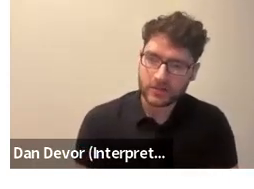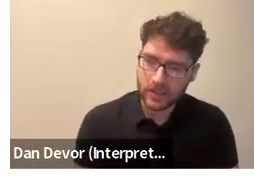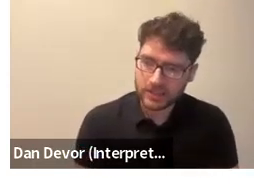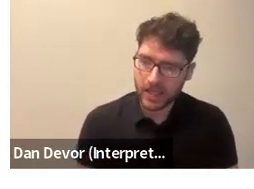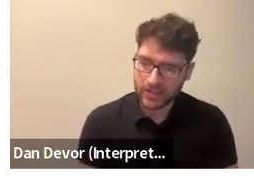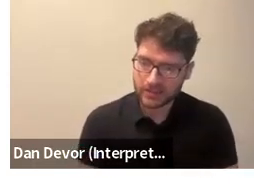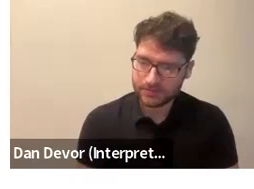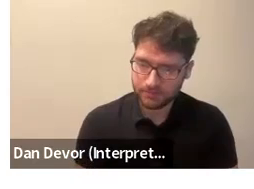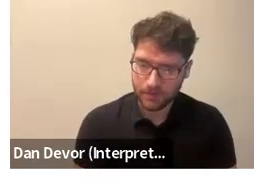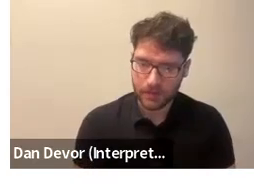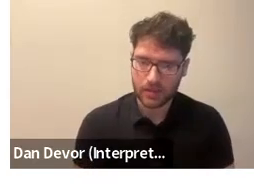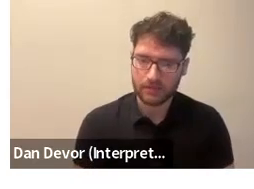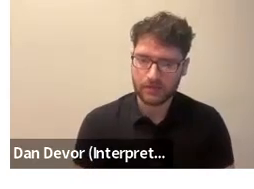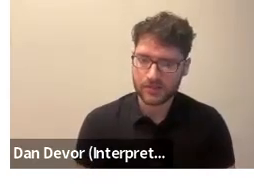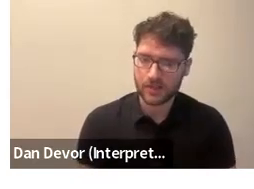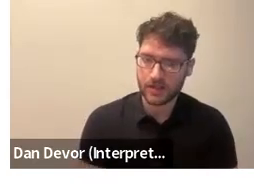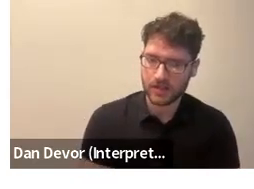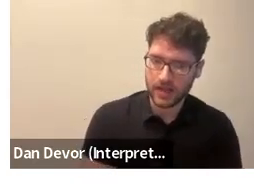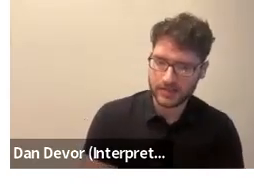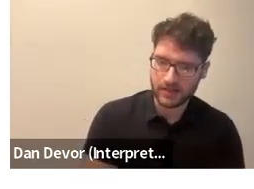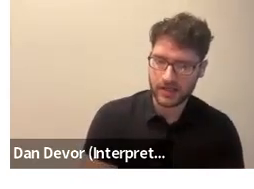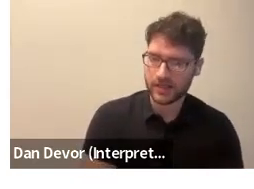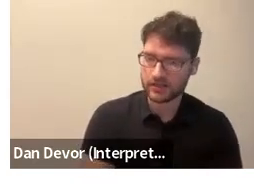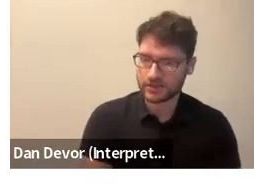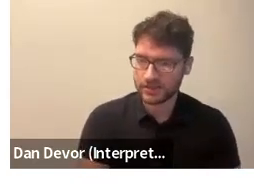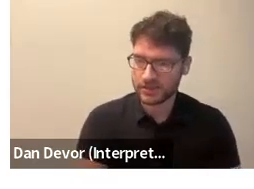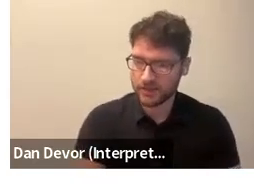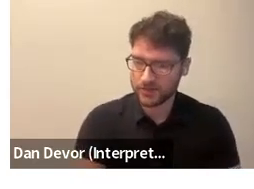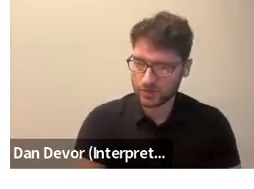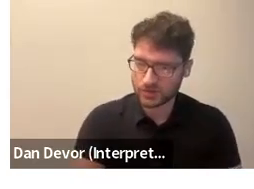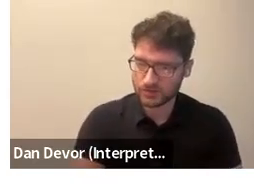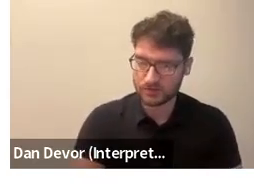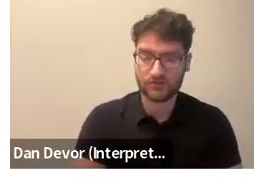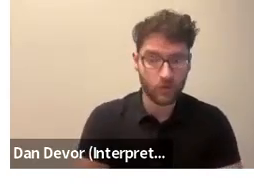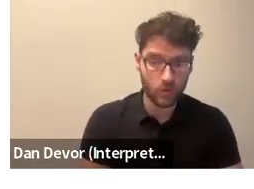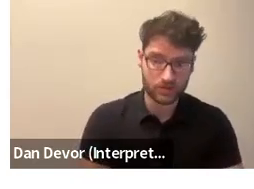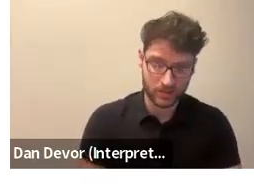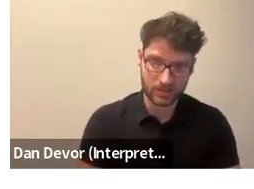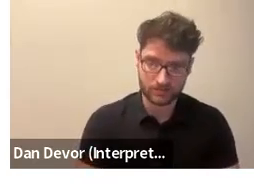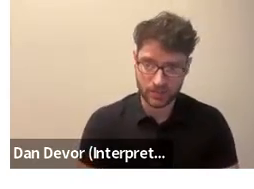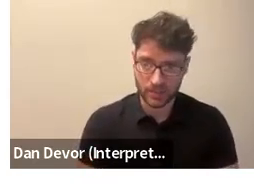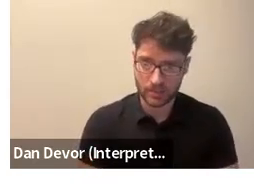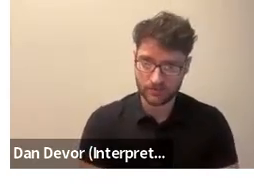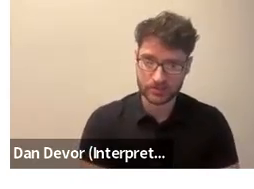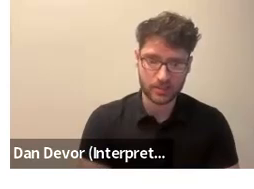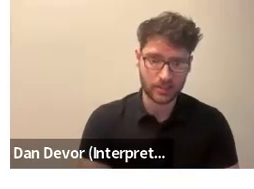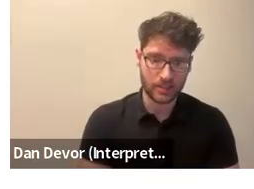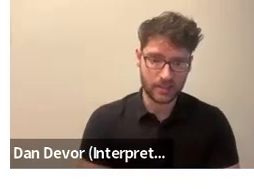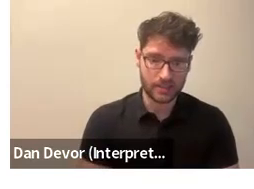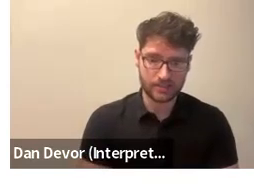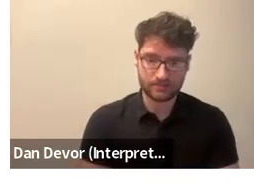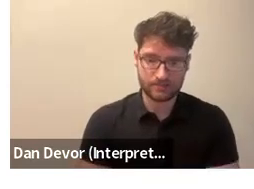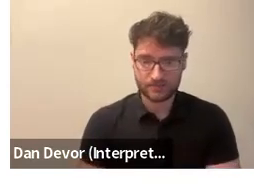Early bilingual education of using ASL and English in deaf schools before the Milan Conference